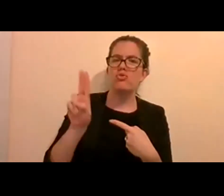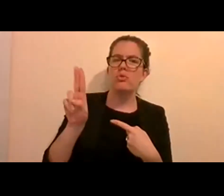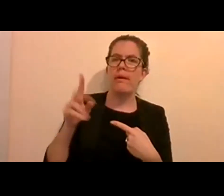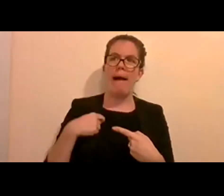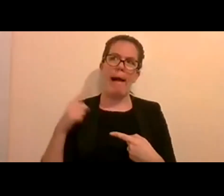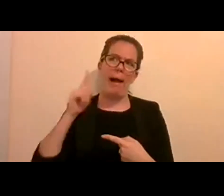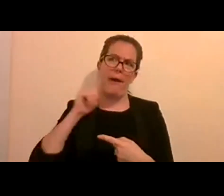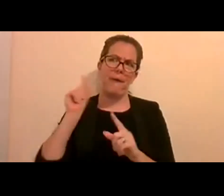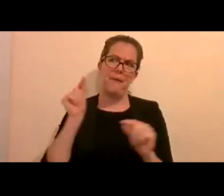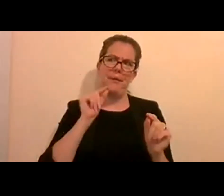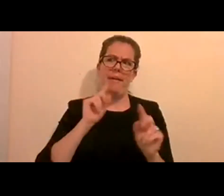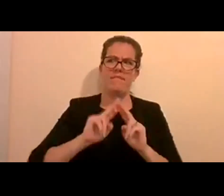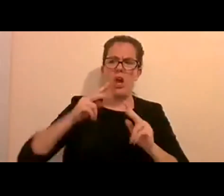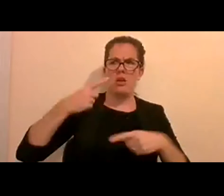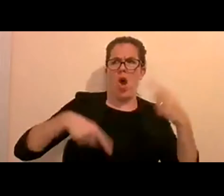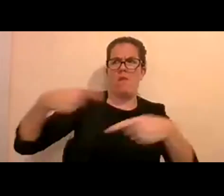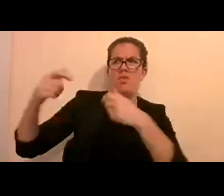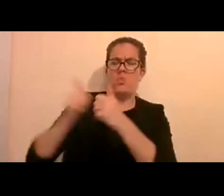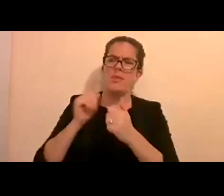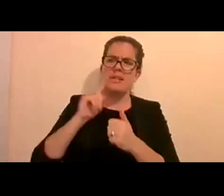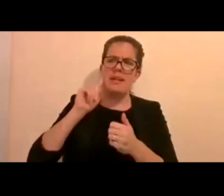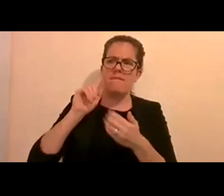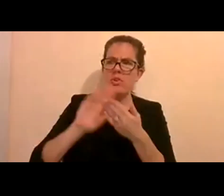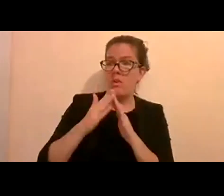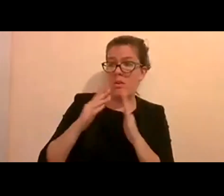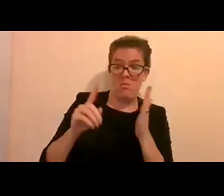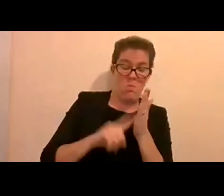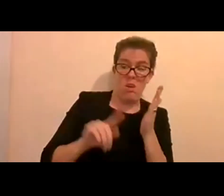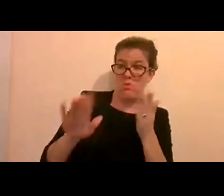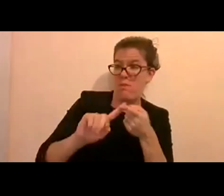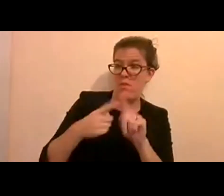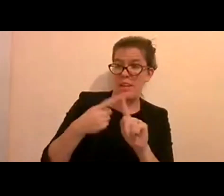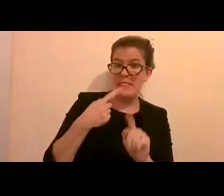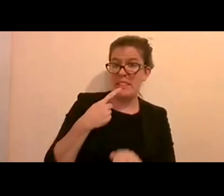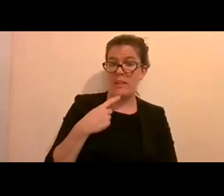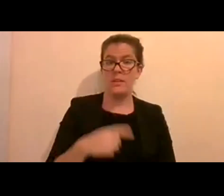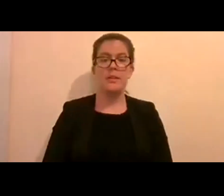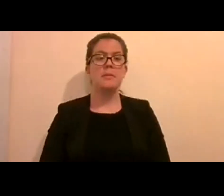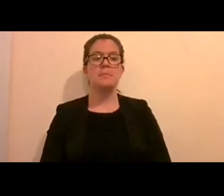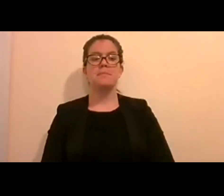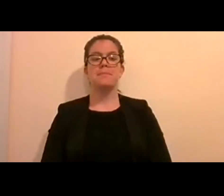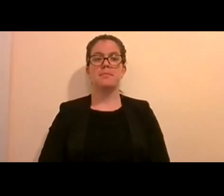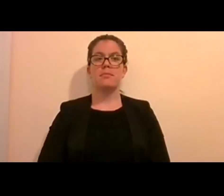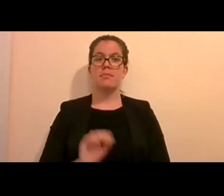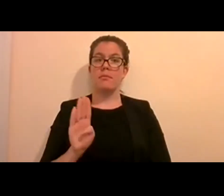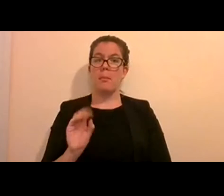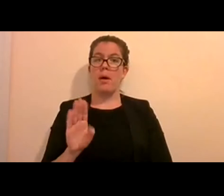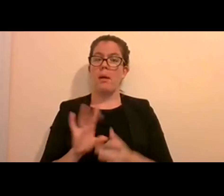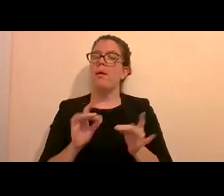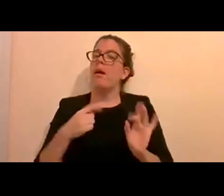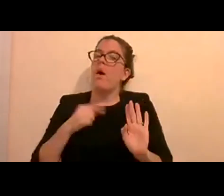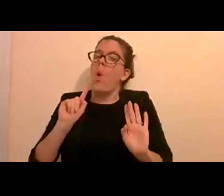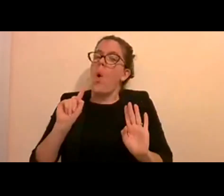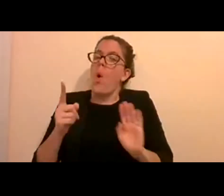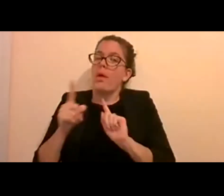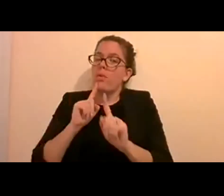in the deaf community. What have your deaf friends said about it? Well, I've only talked to my daughter about